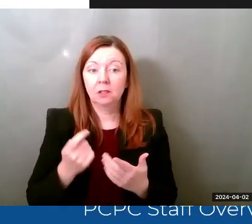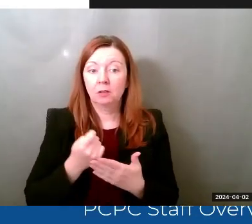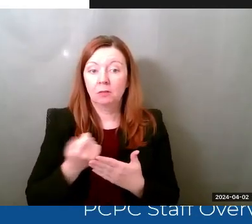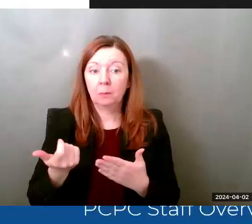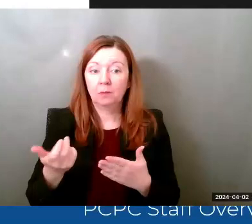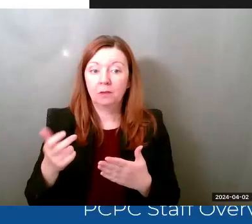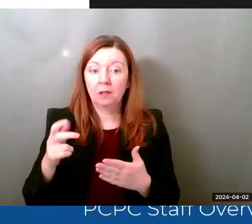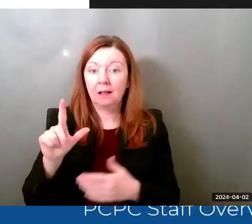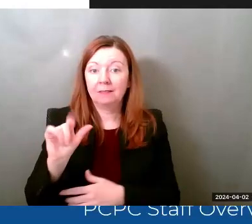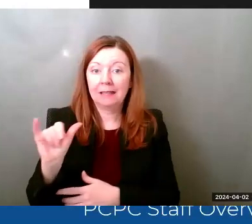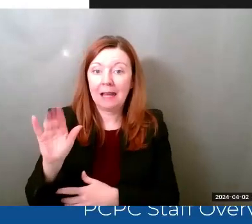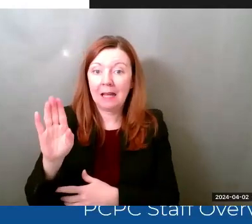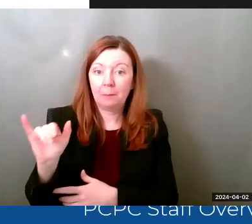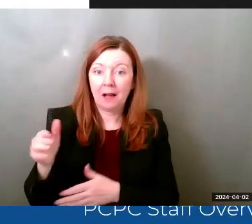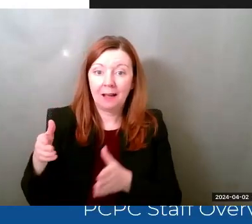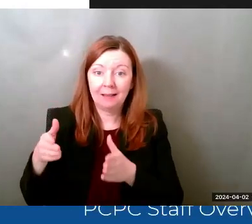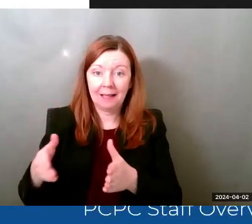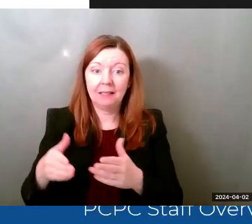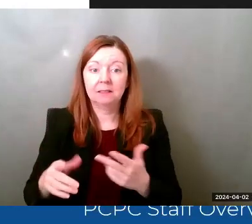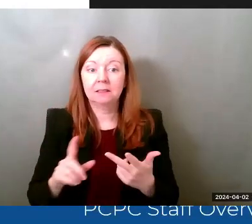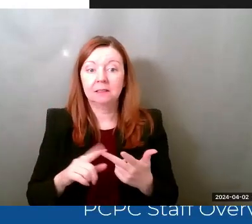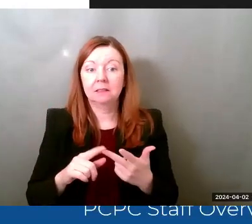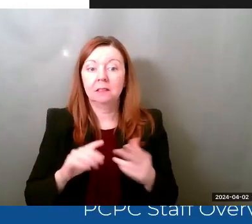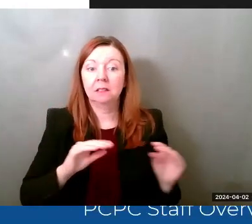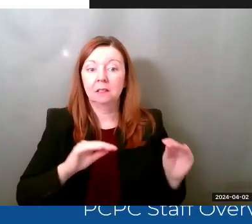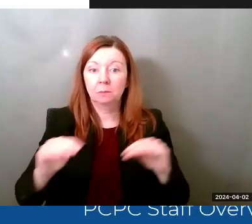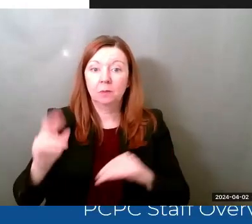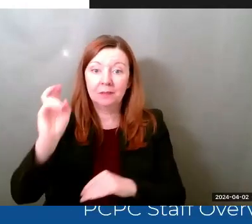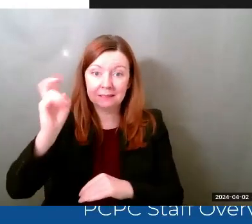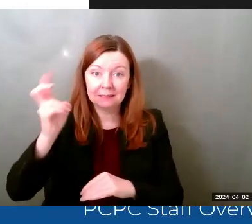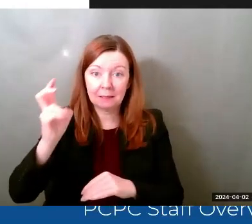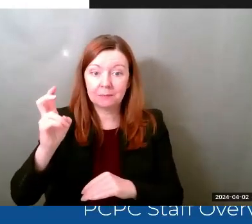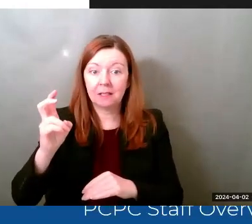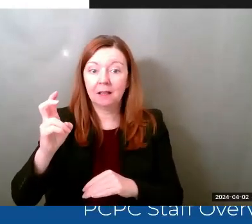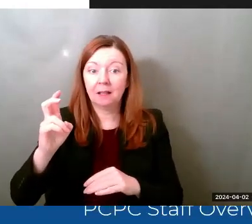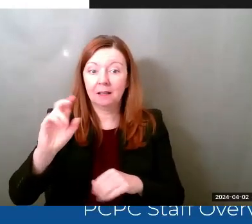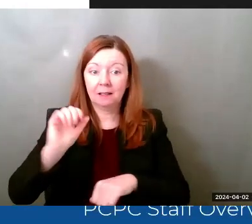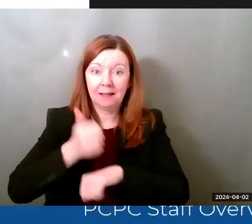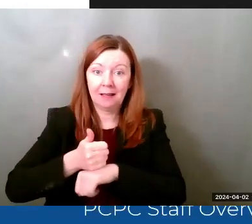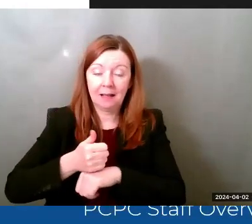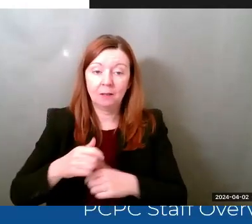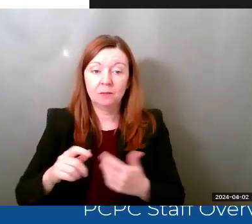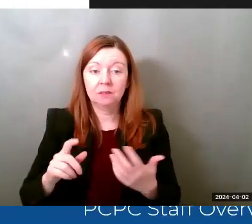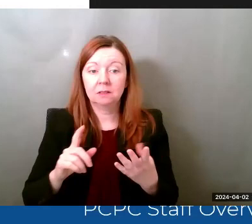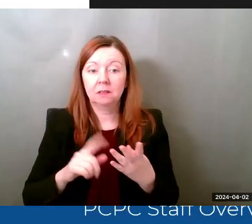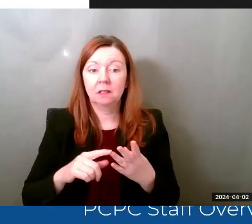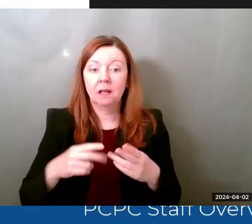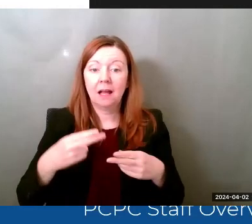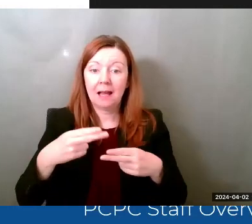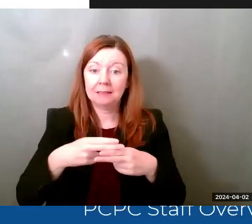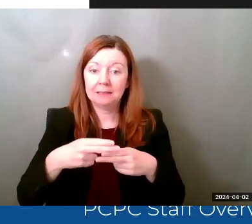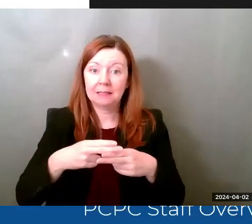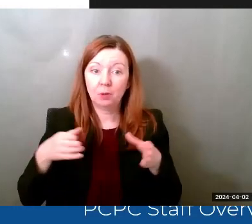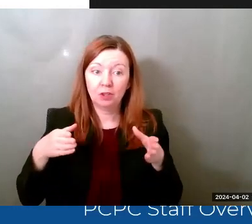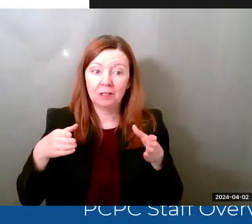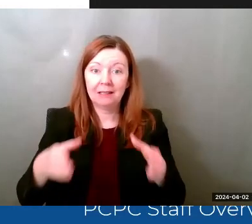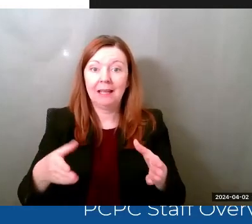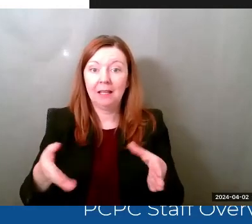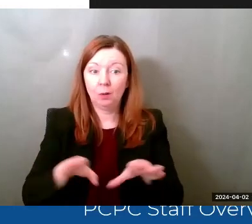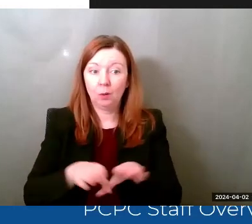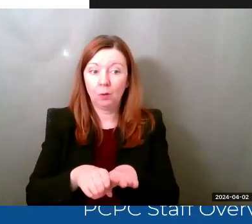removal of lay-by lanes, relocation of the SEPTA head house, and the proposed temporary lane